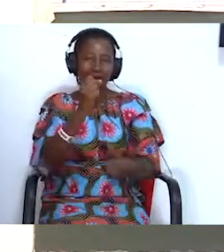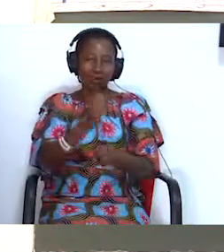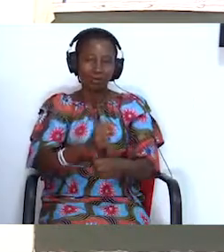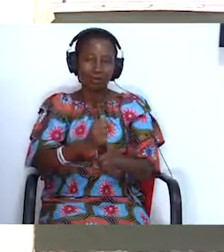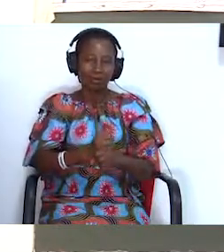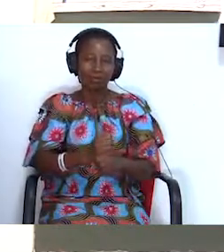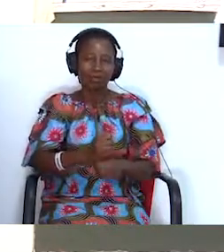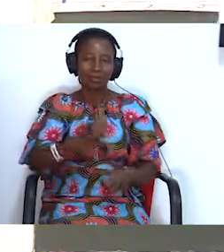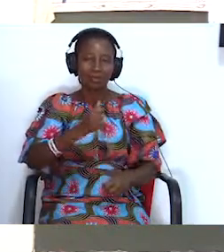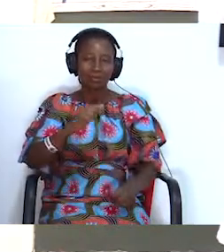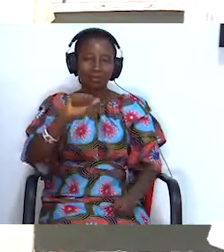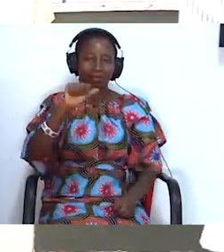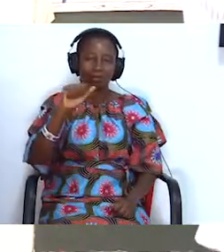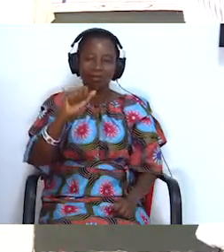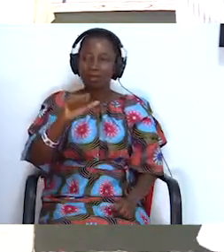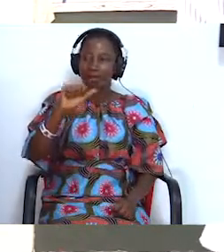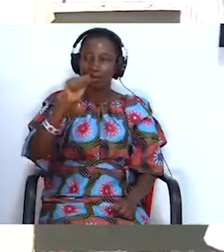hands on my arm,